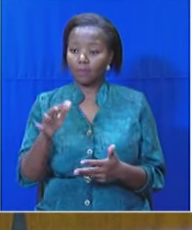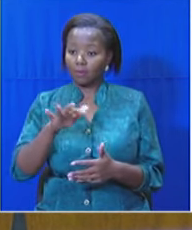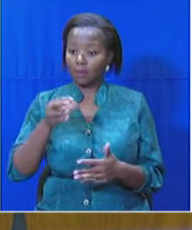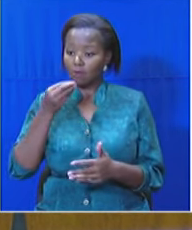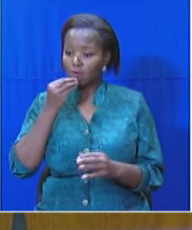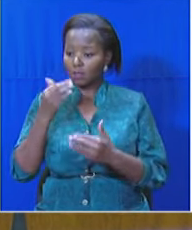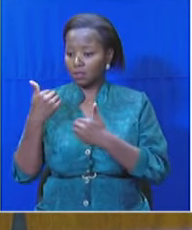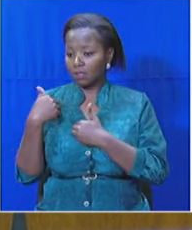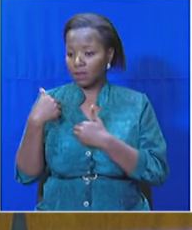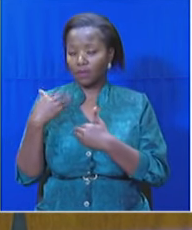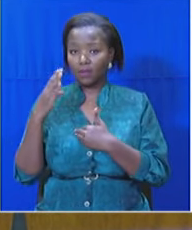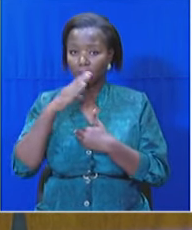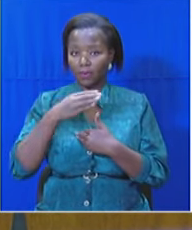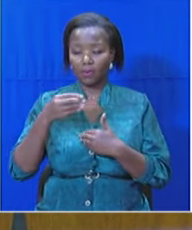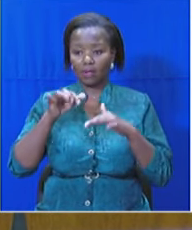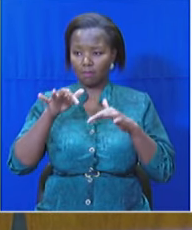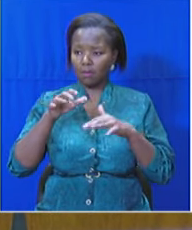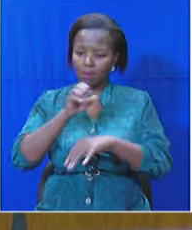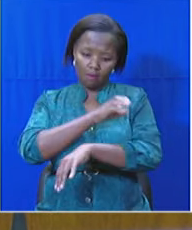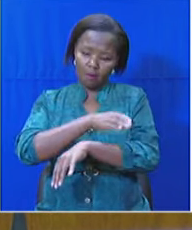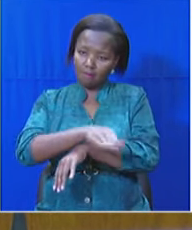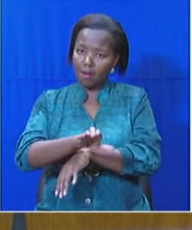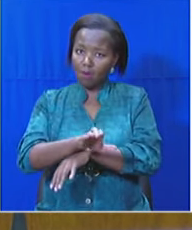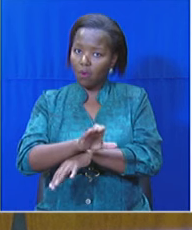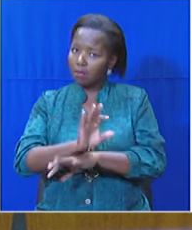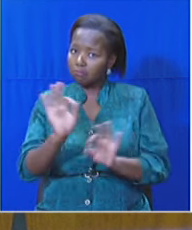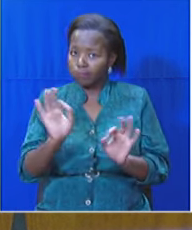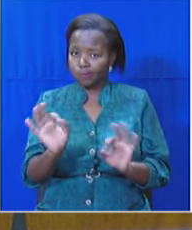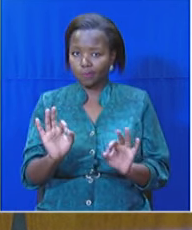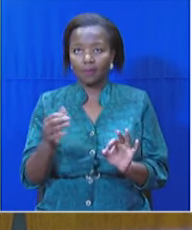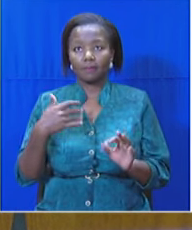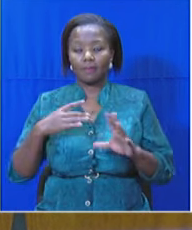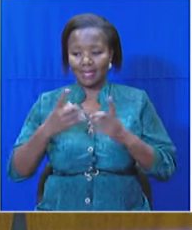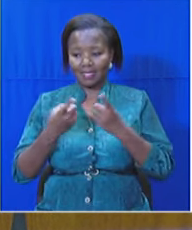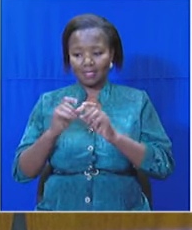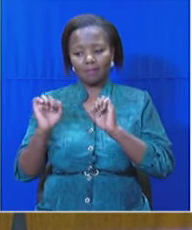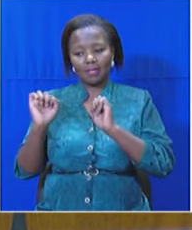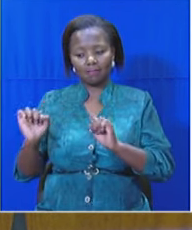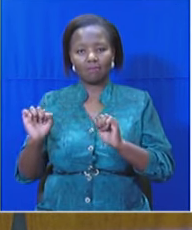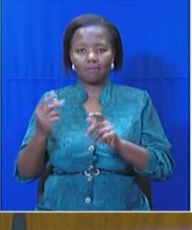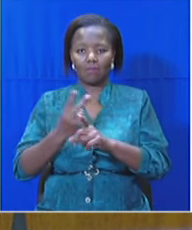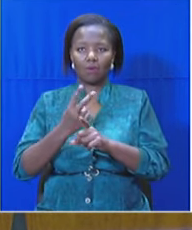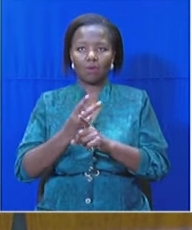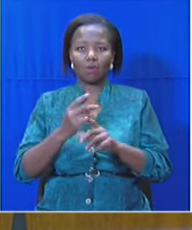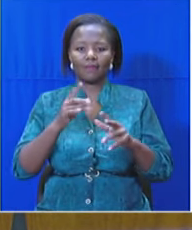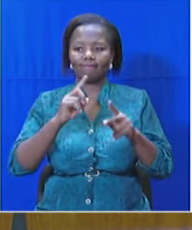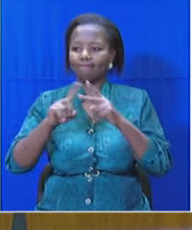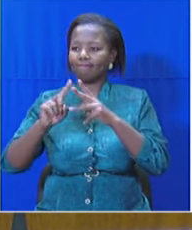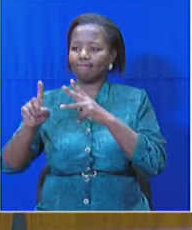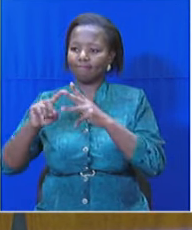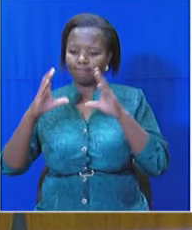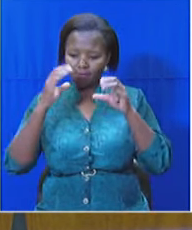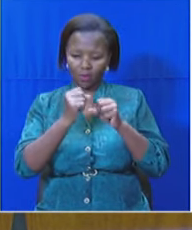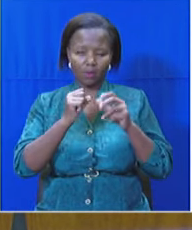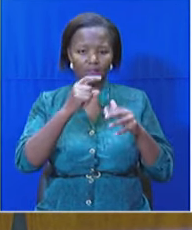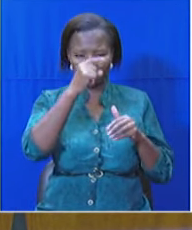development. Nevertheless, the department risks being the old Department of Native Affairs or being the Department